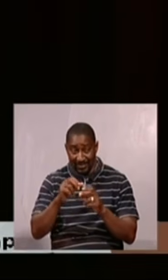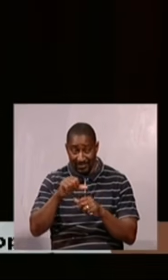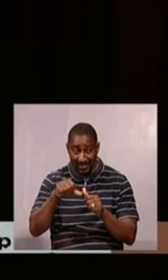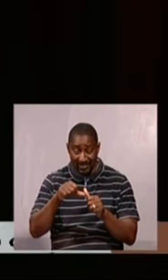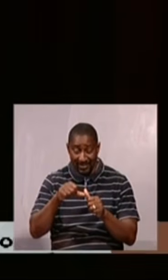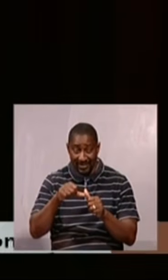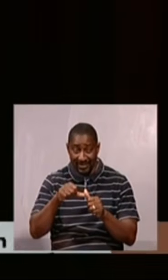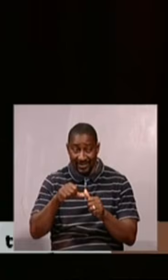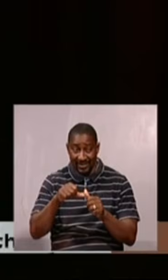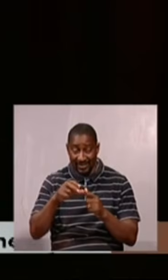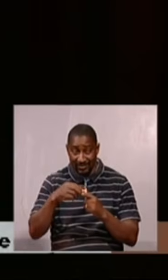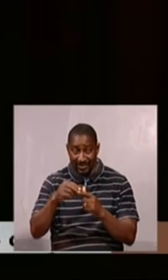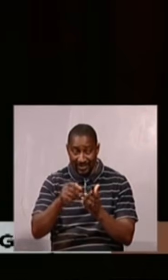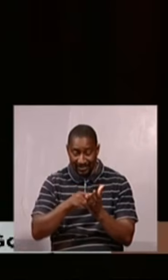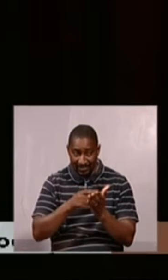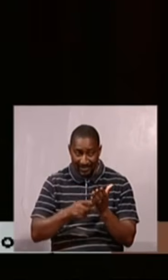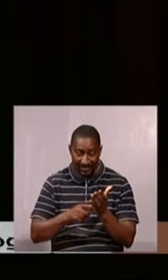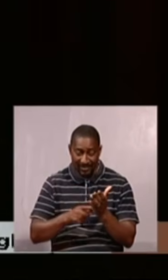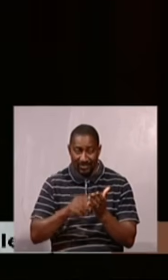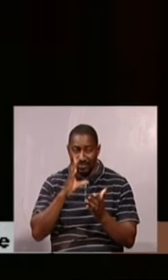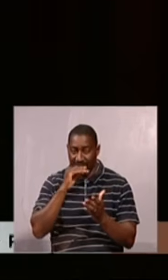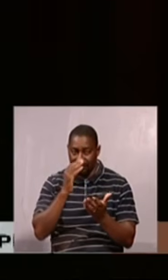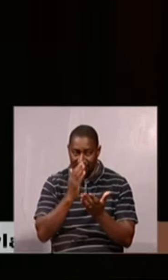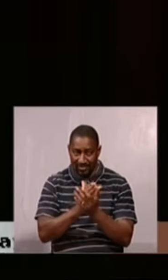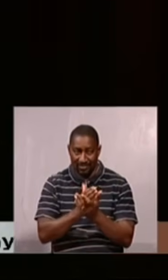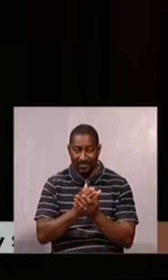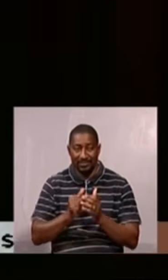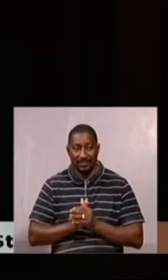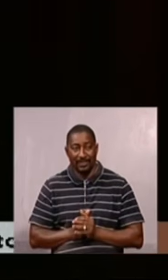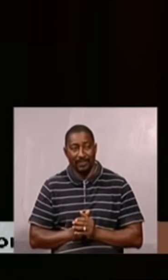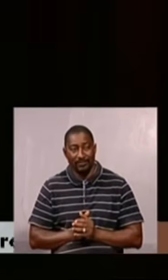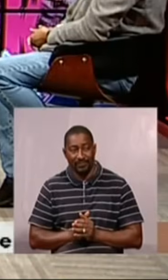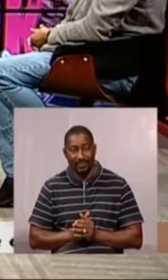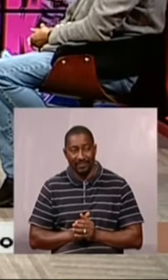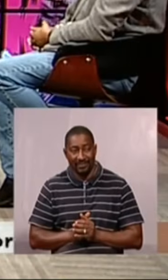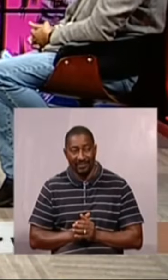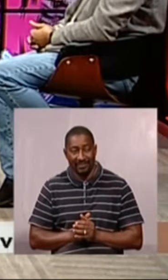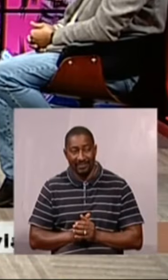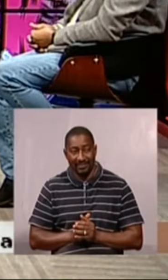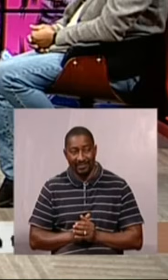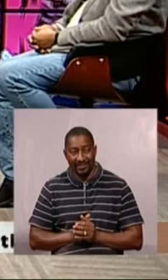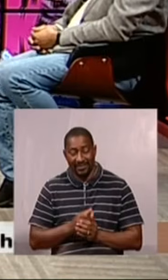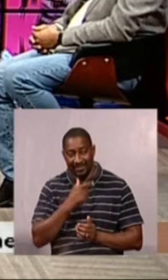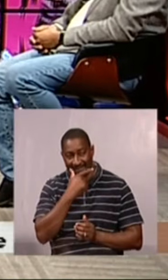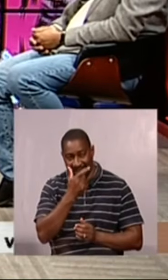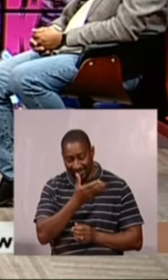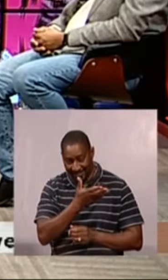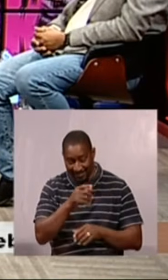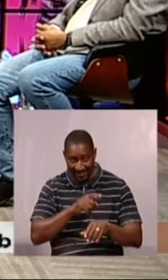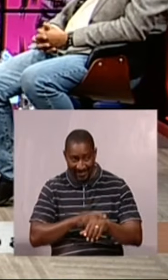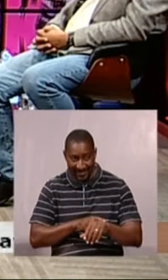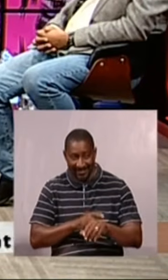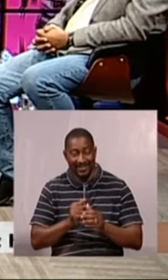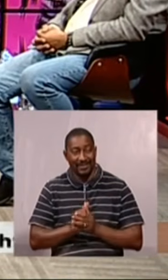be authentic, be genuine, real, because we can sniff it. All right. Nupesh, Ilka, Graham, thank you so much for your time. I